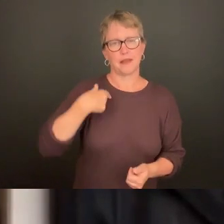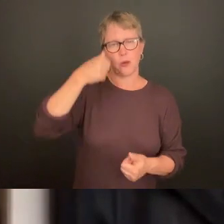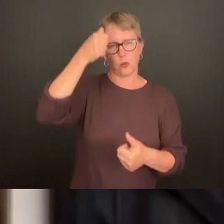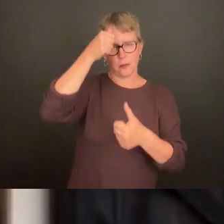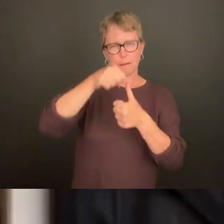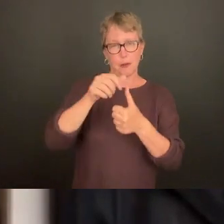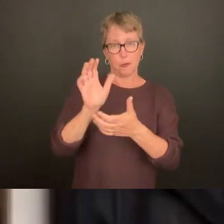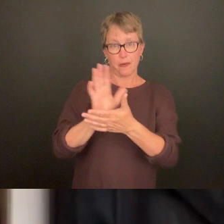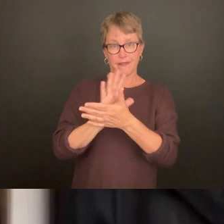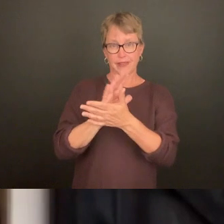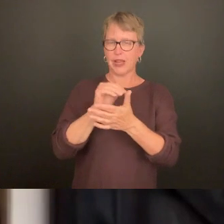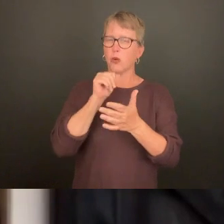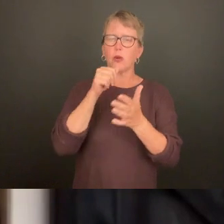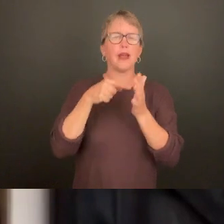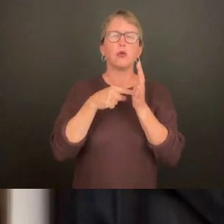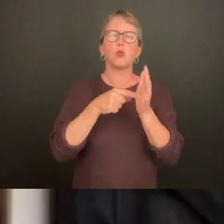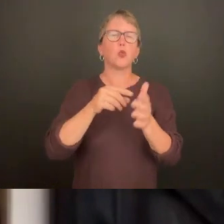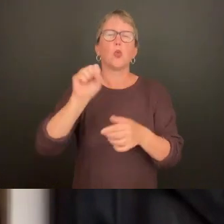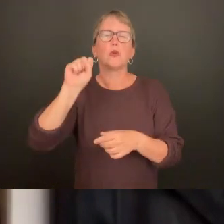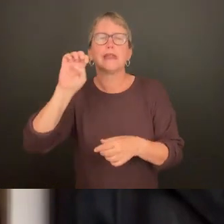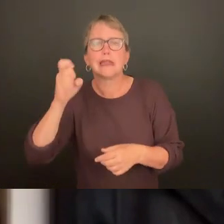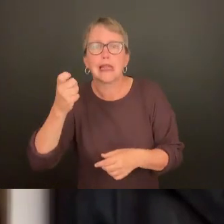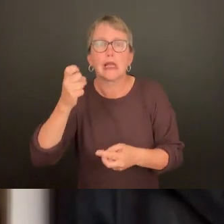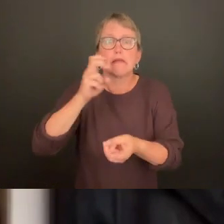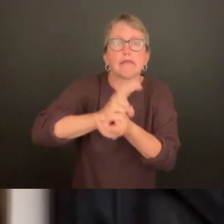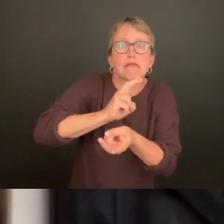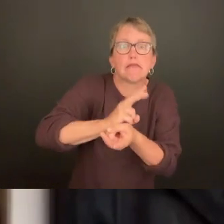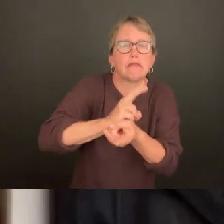Right away, they put a video in.